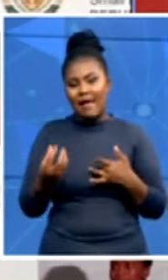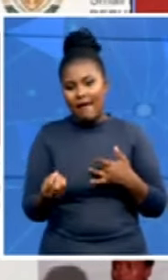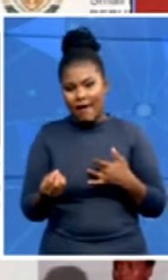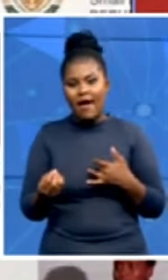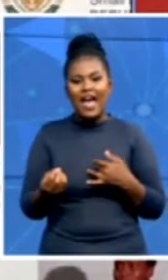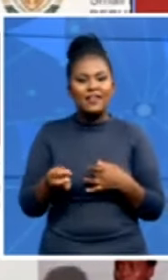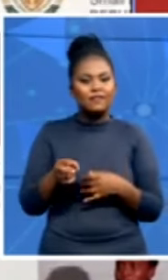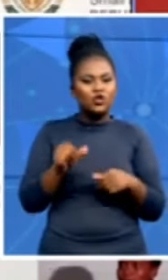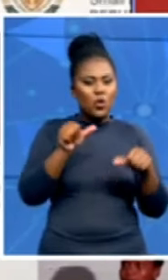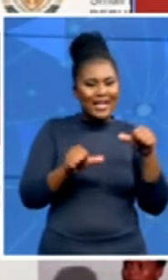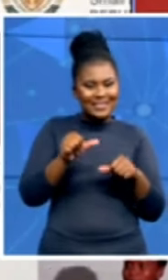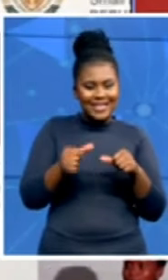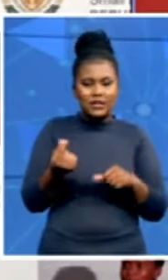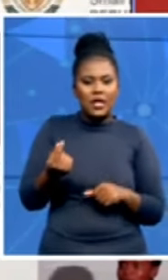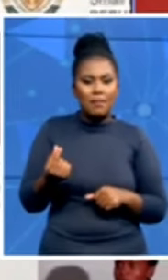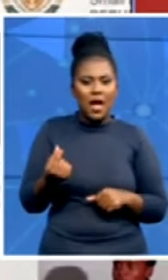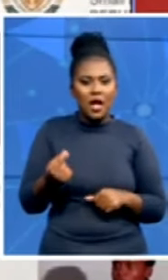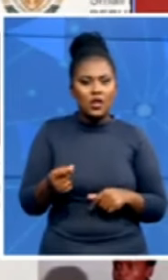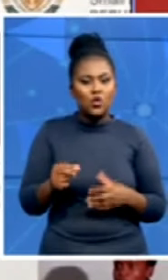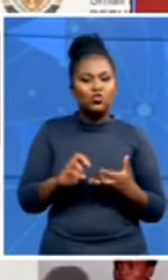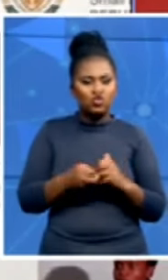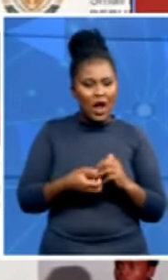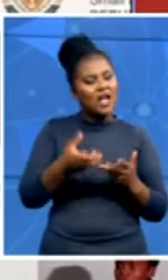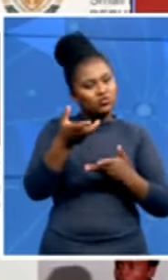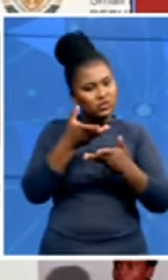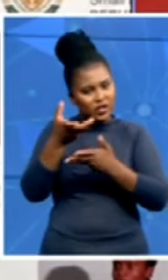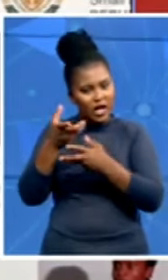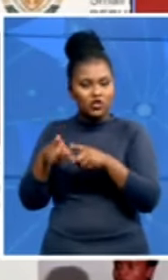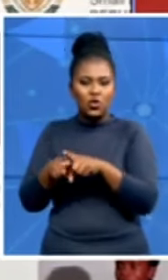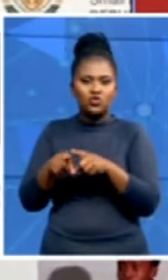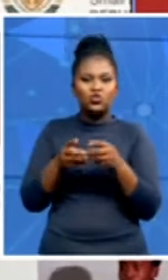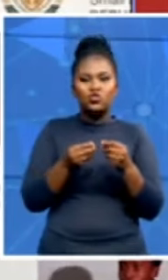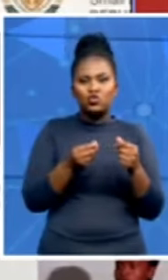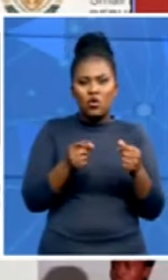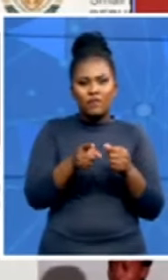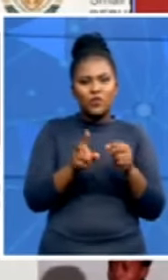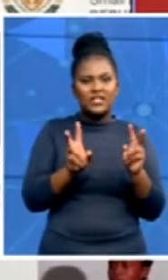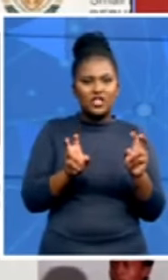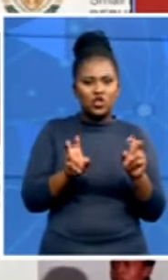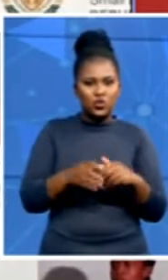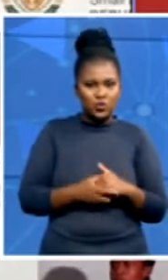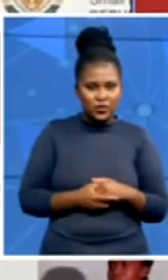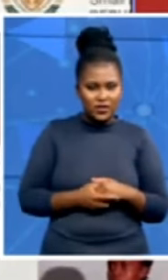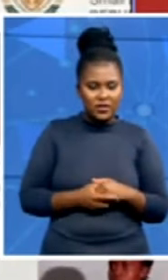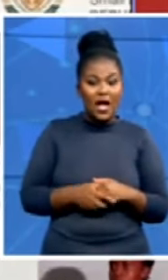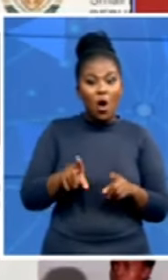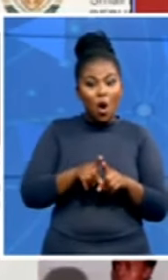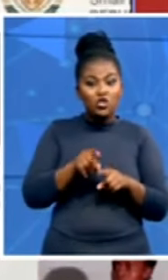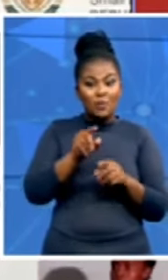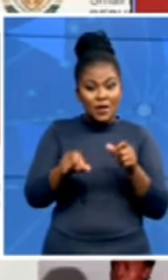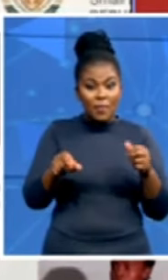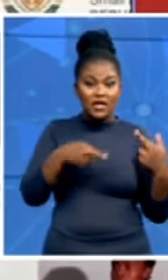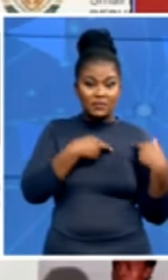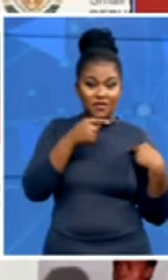have tried to engage with those that are responsible at that level. In Gauteng, we are engaging